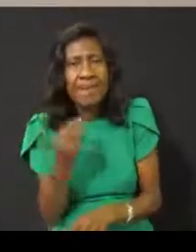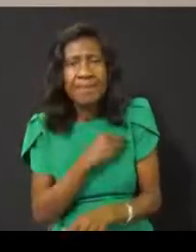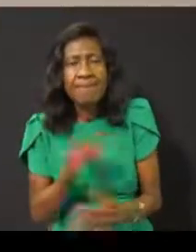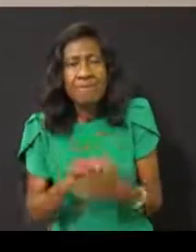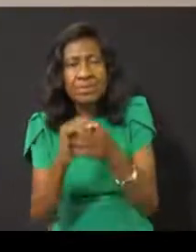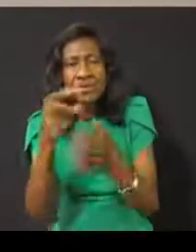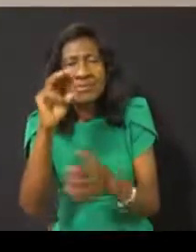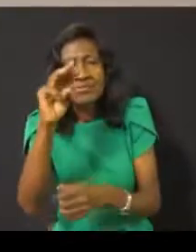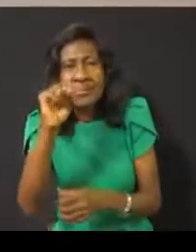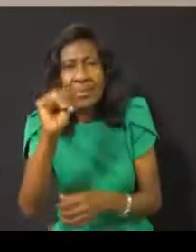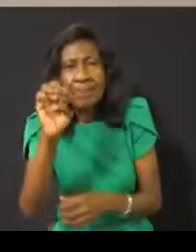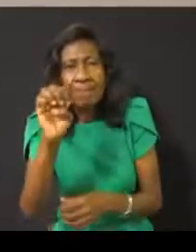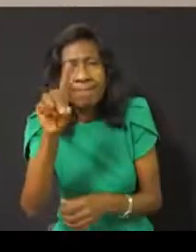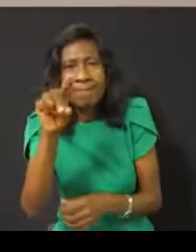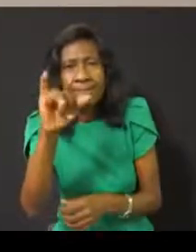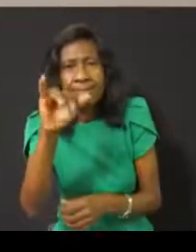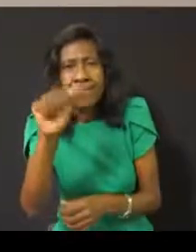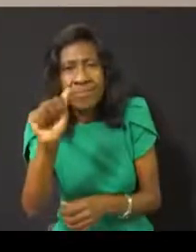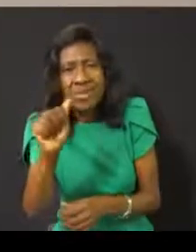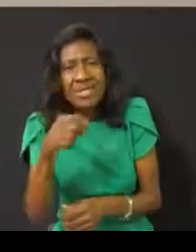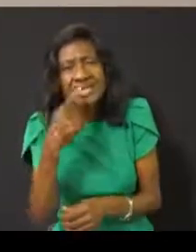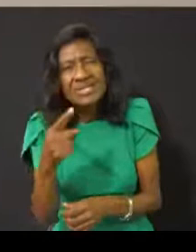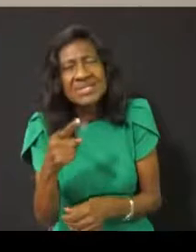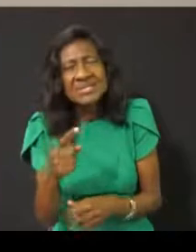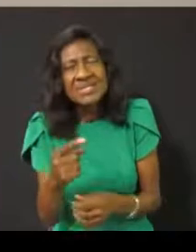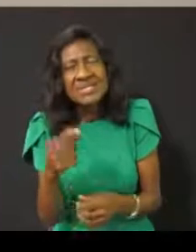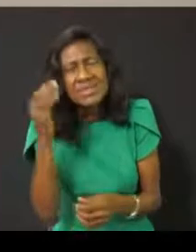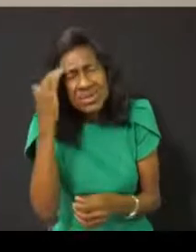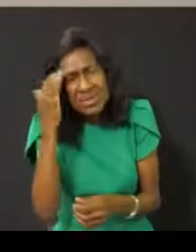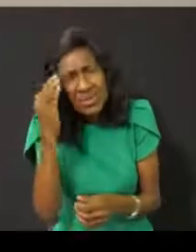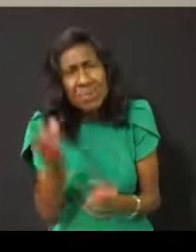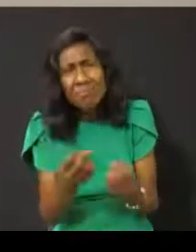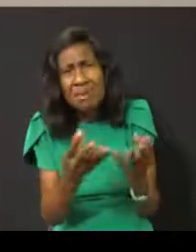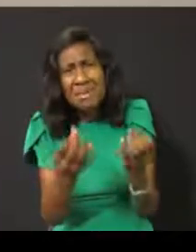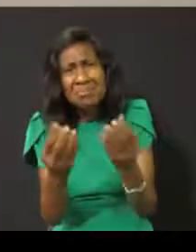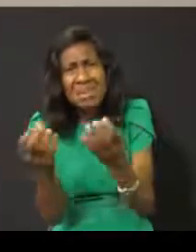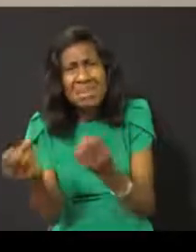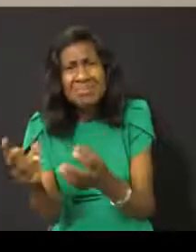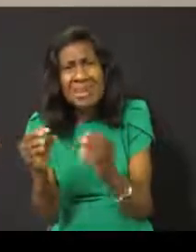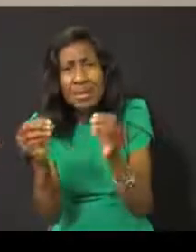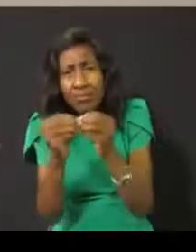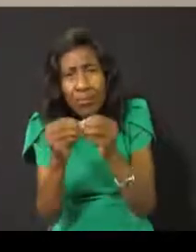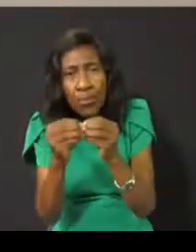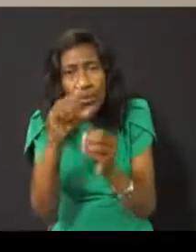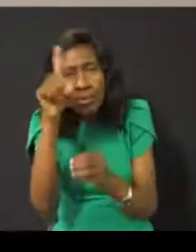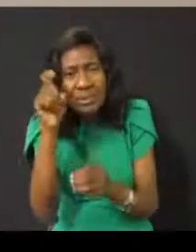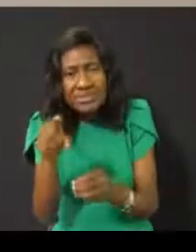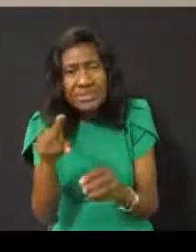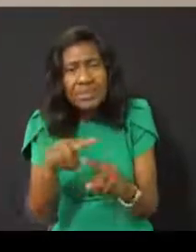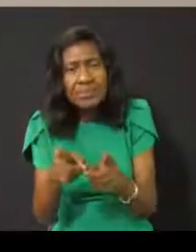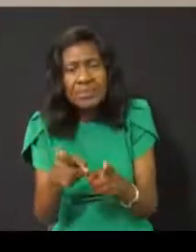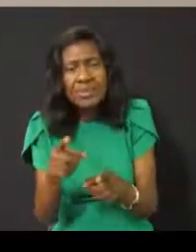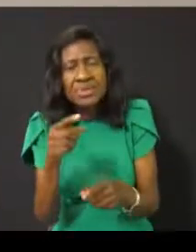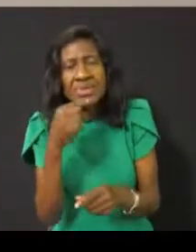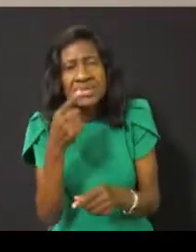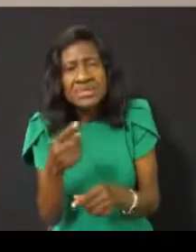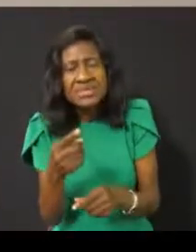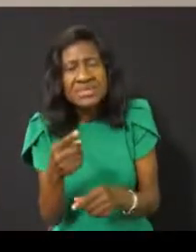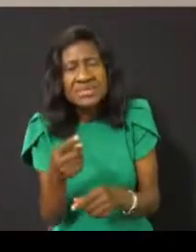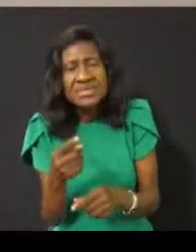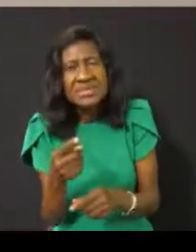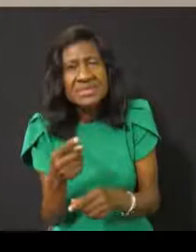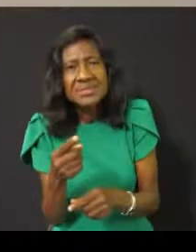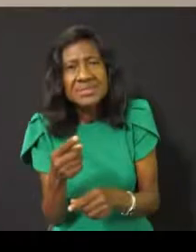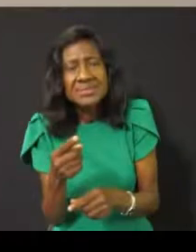questions. I know there are lots more questions as you have noted, but I want people to understand, as the Deputy Governor has said